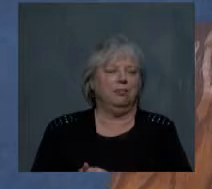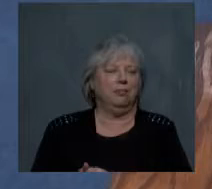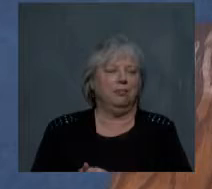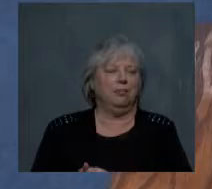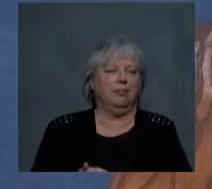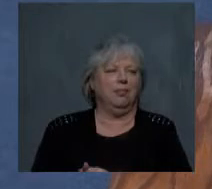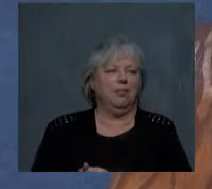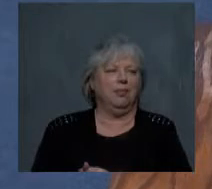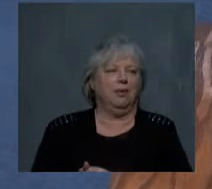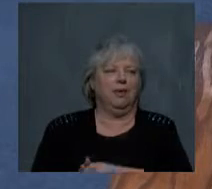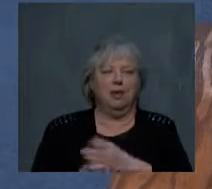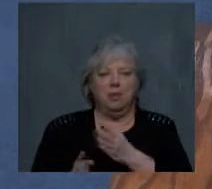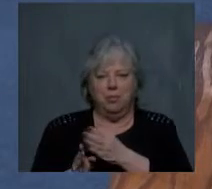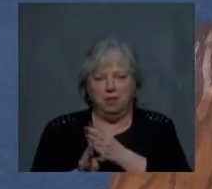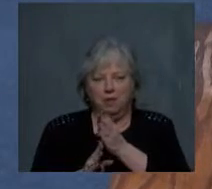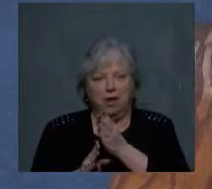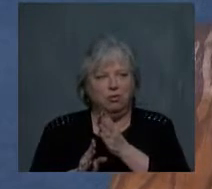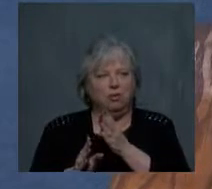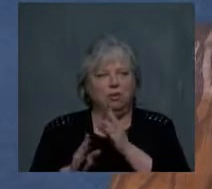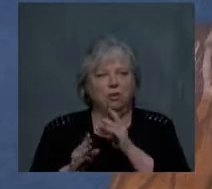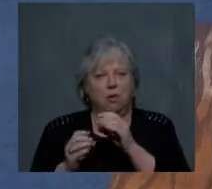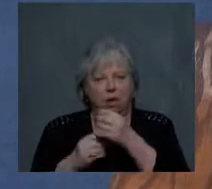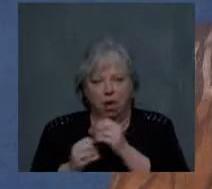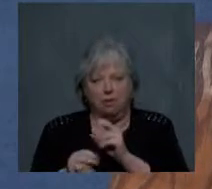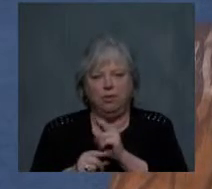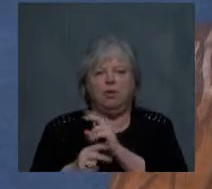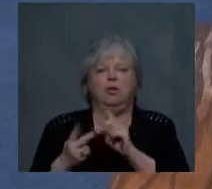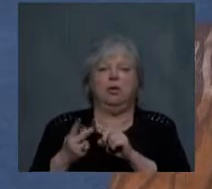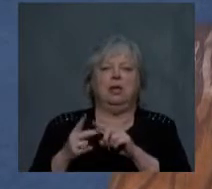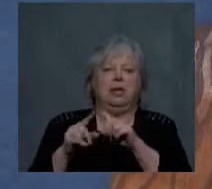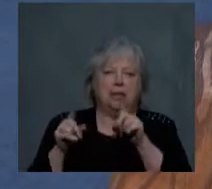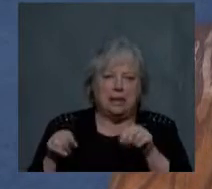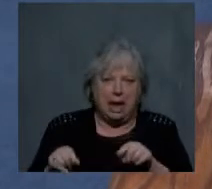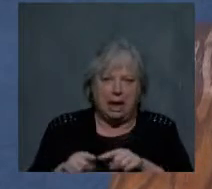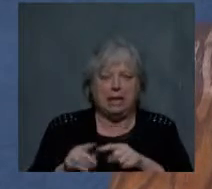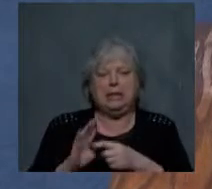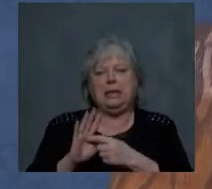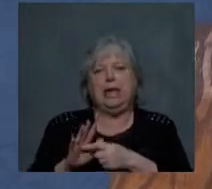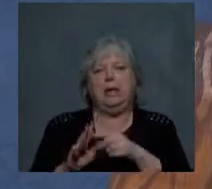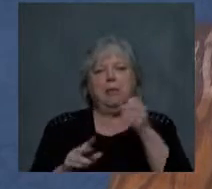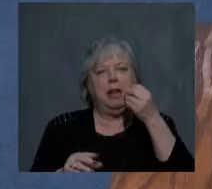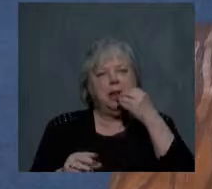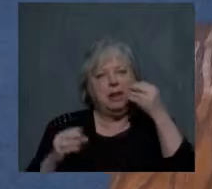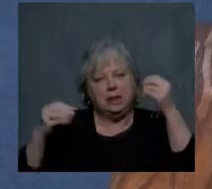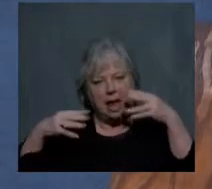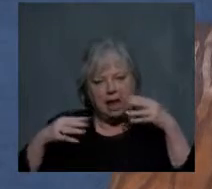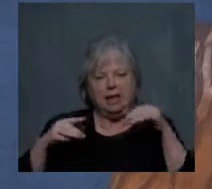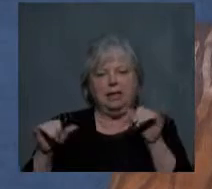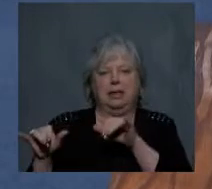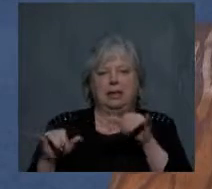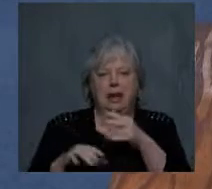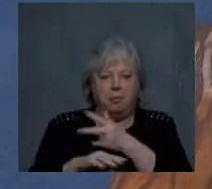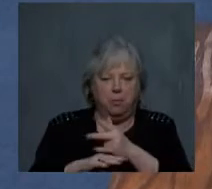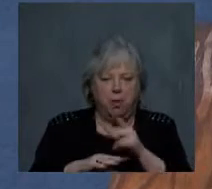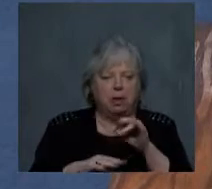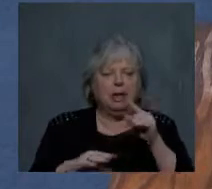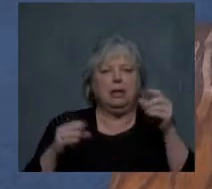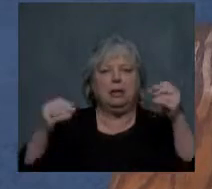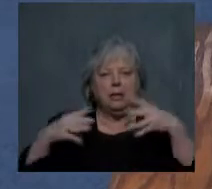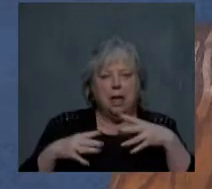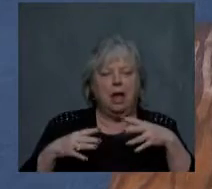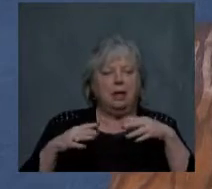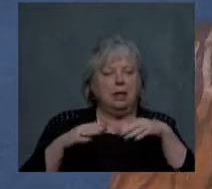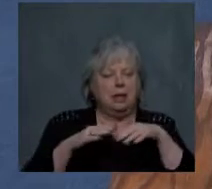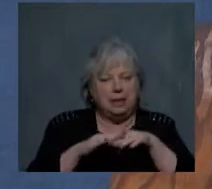The professional office use is the same. The signage is the same. The lighting is the same. The parking lot, the single access from Harrison